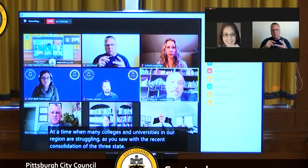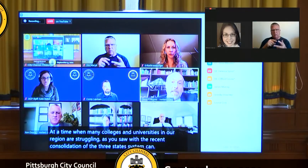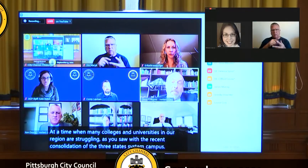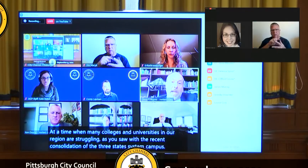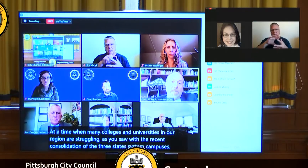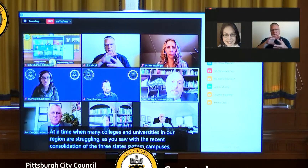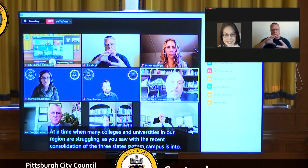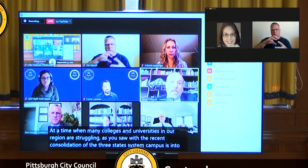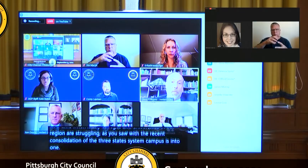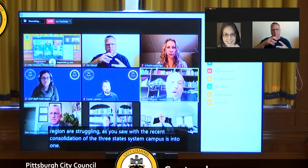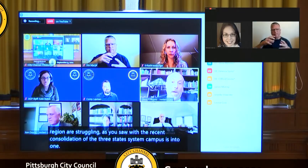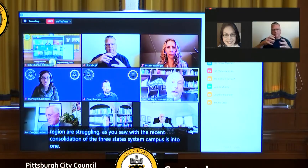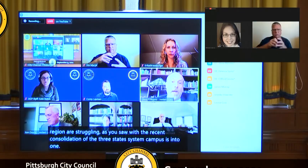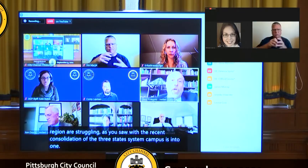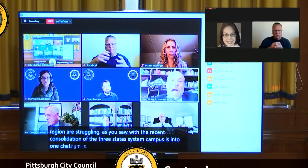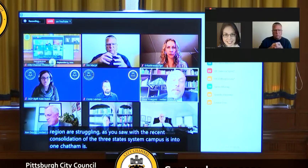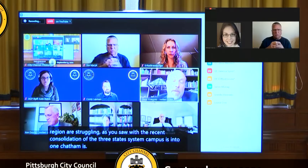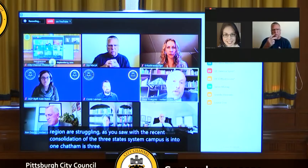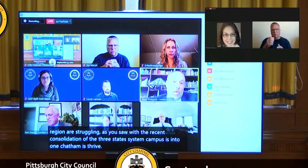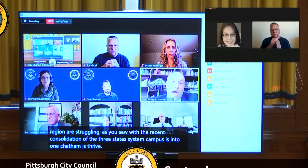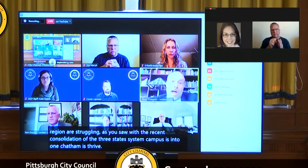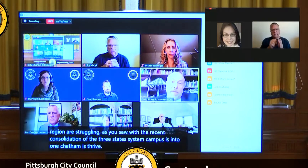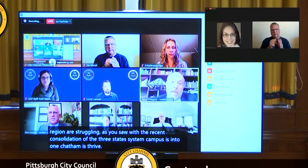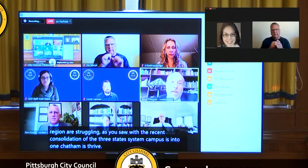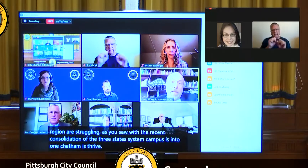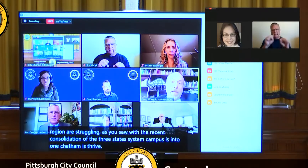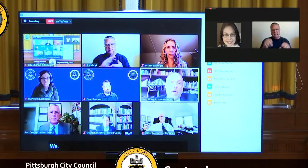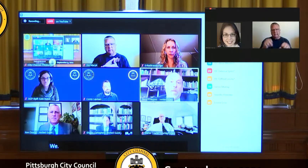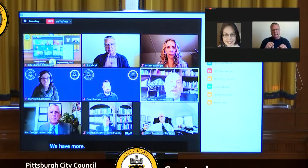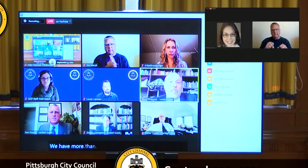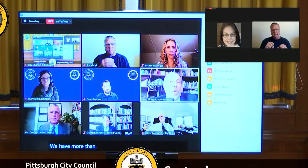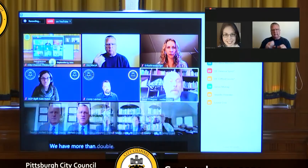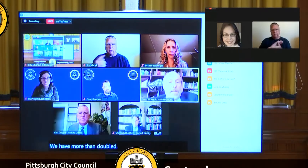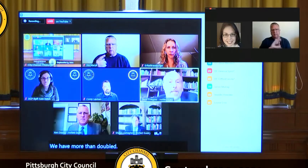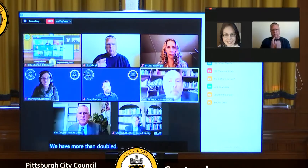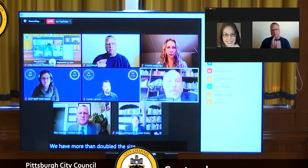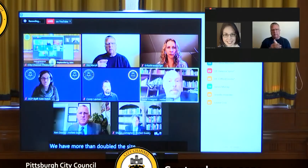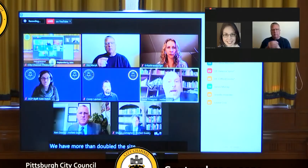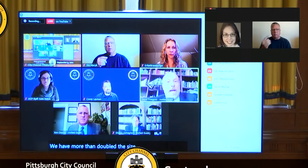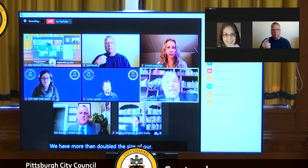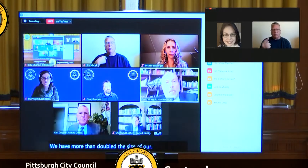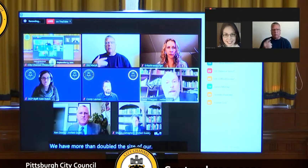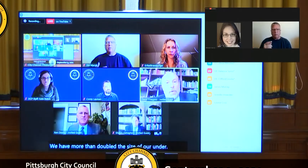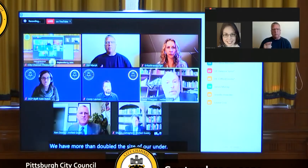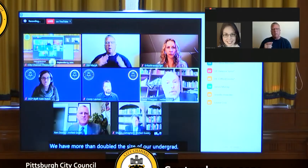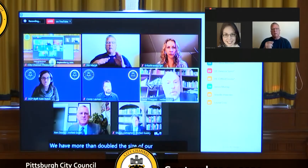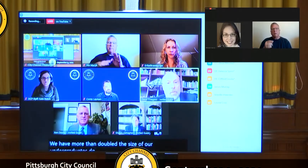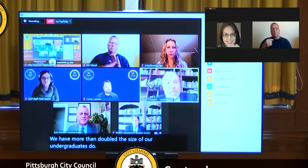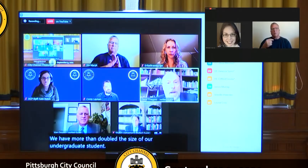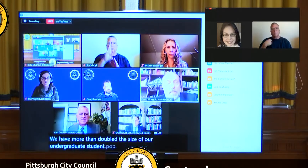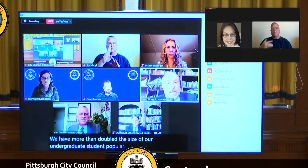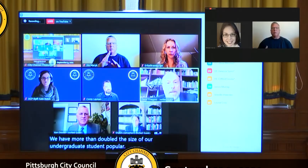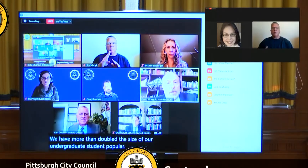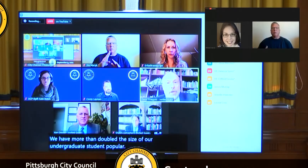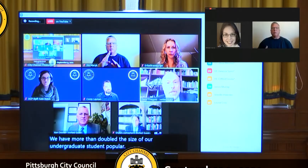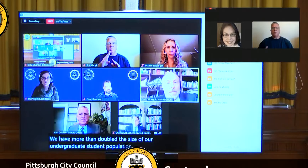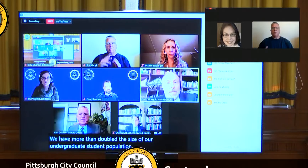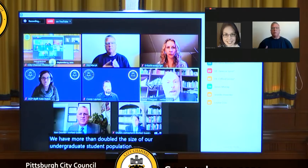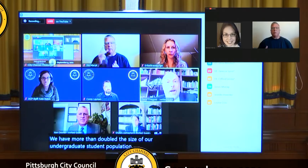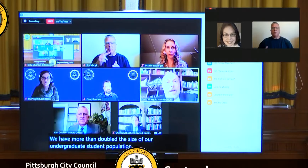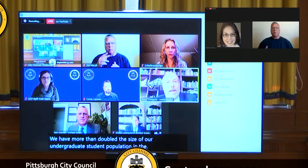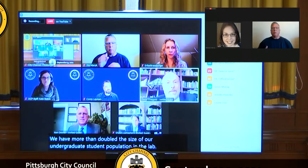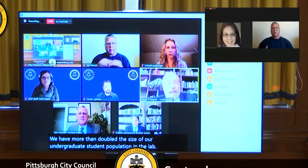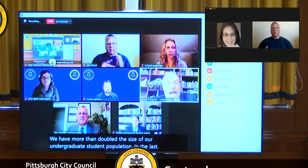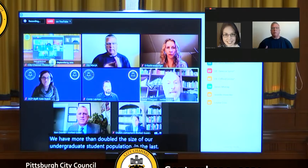into one, Chatham is thriving. We have more than doubled the size of our undergraduate student population in the